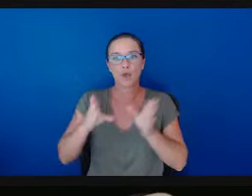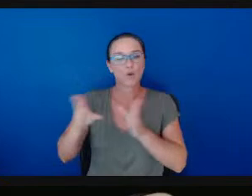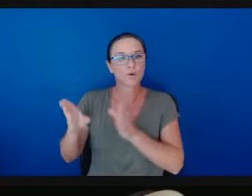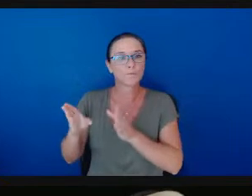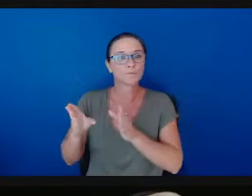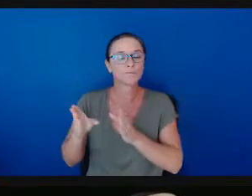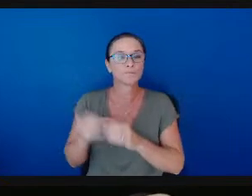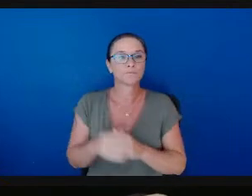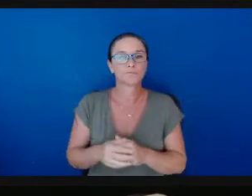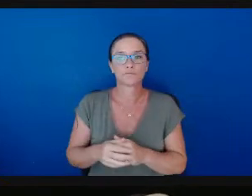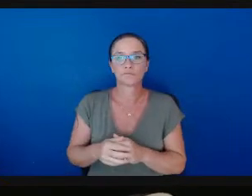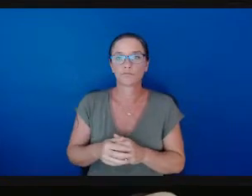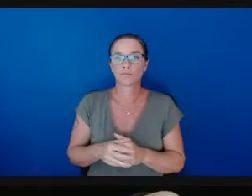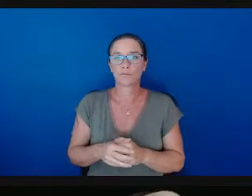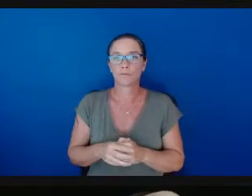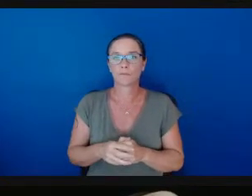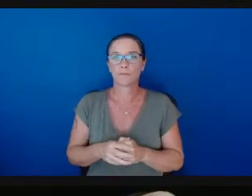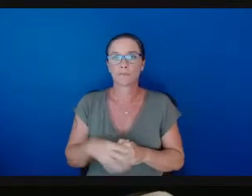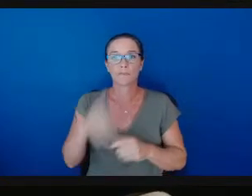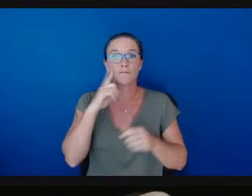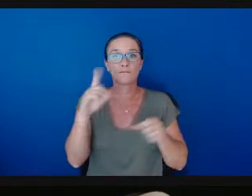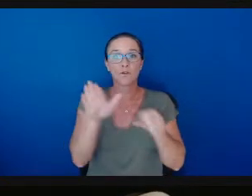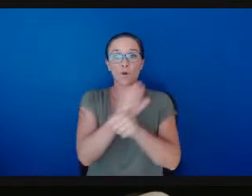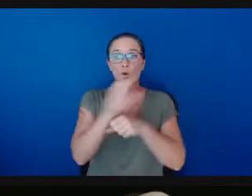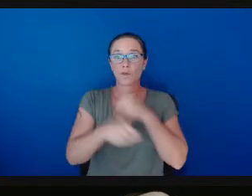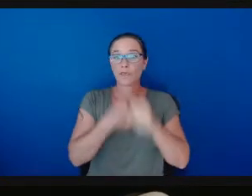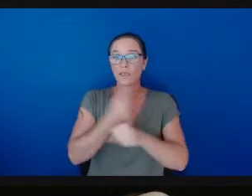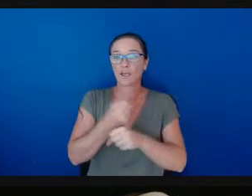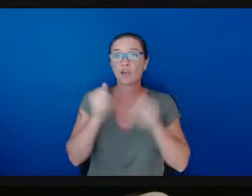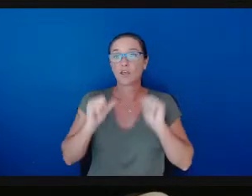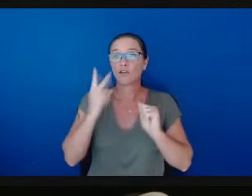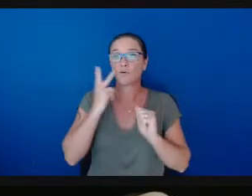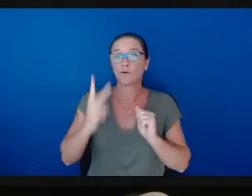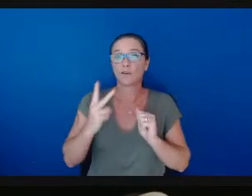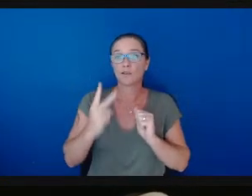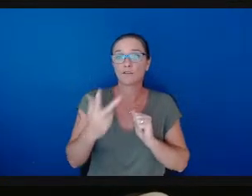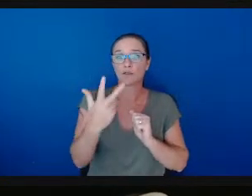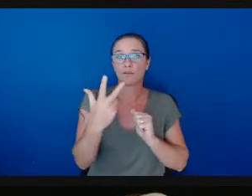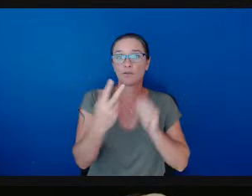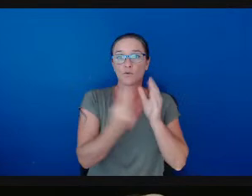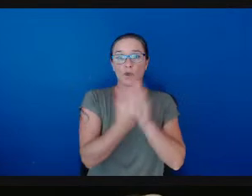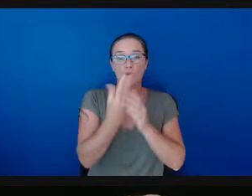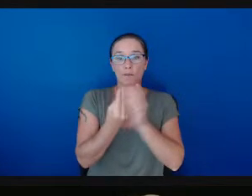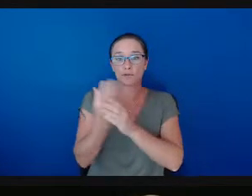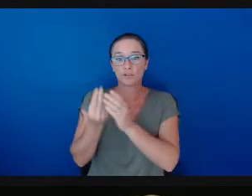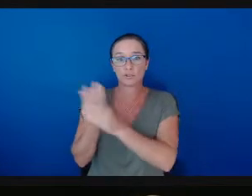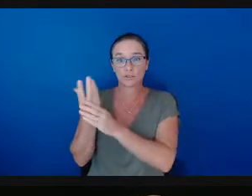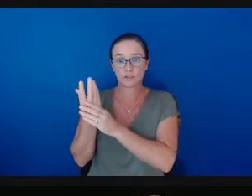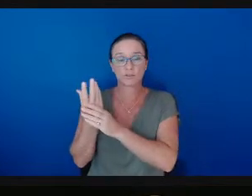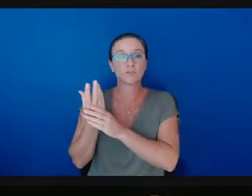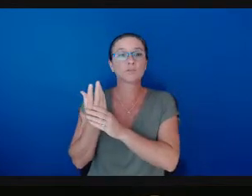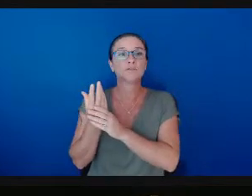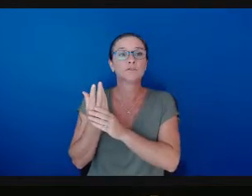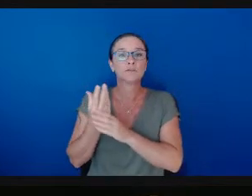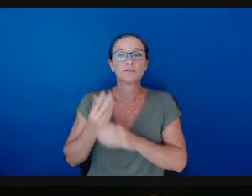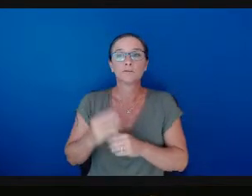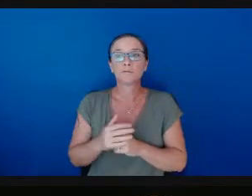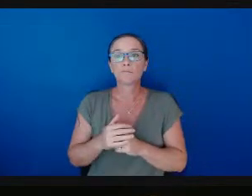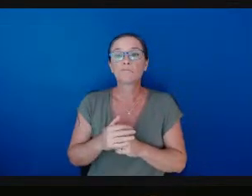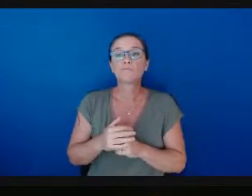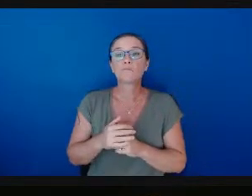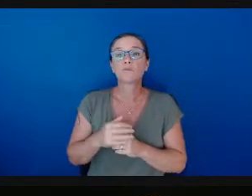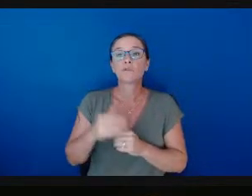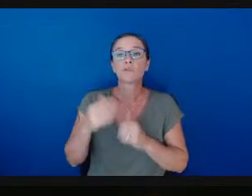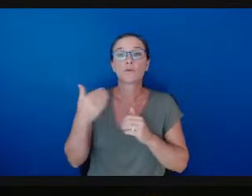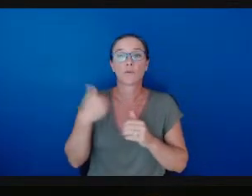less. For the whole year, you can see our 3 eruptions. Here's when we have the prequel to what we have now. This is prequel to